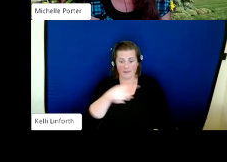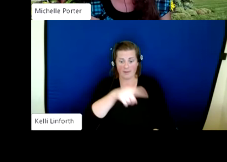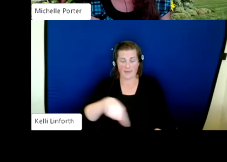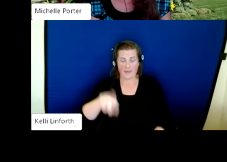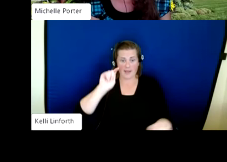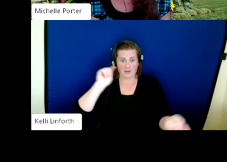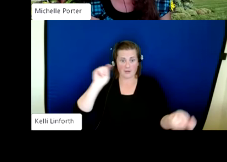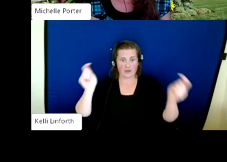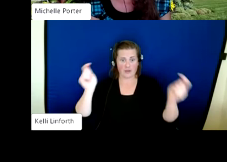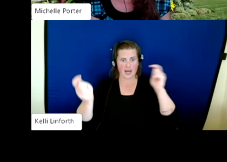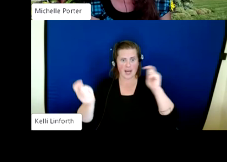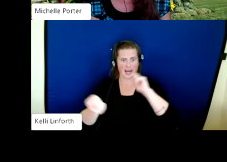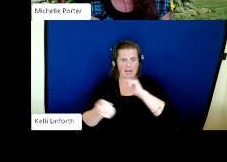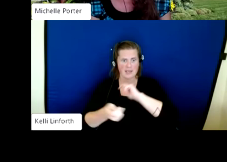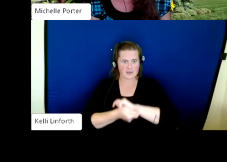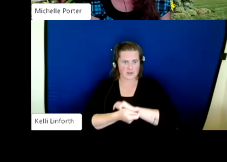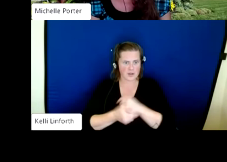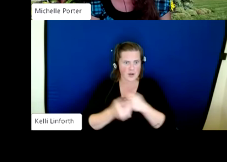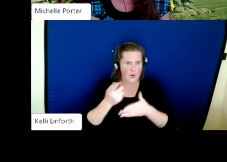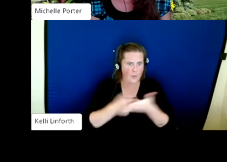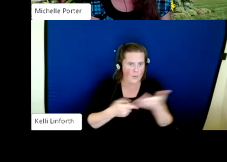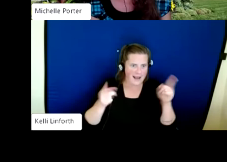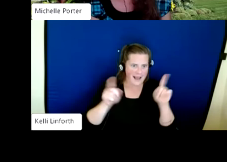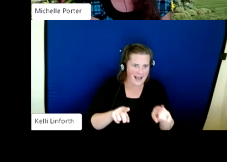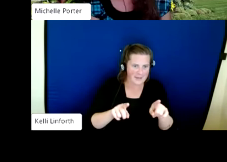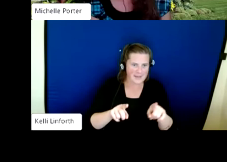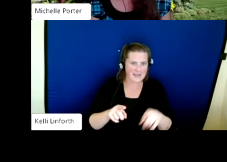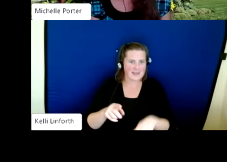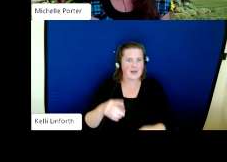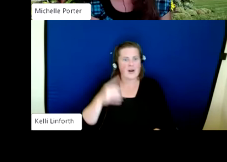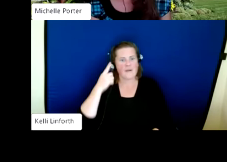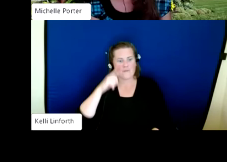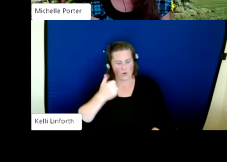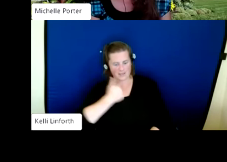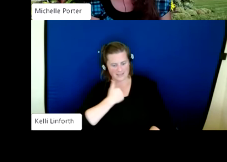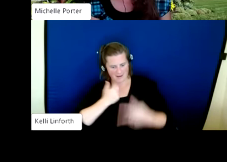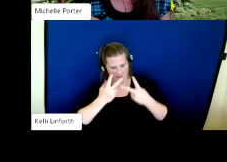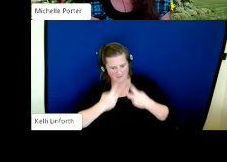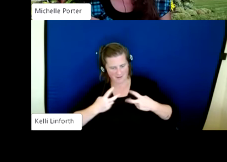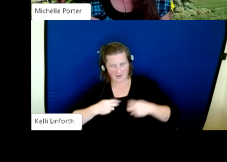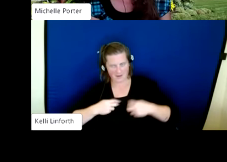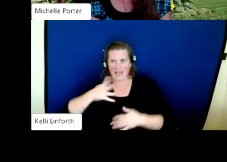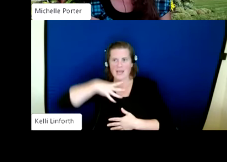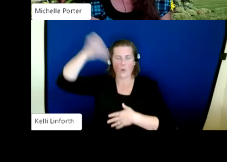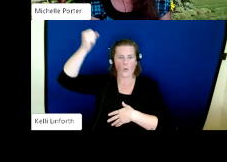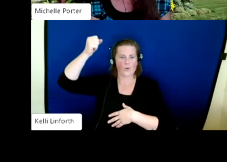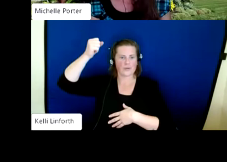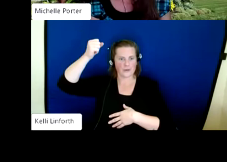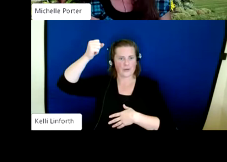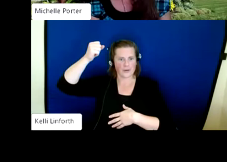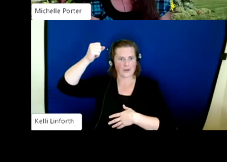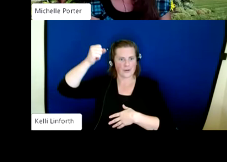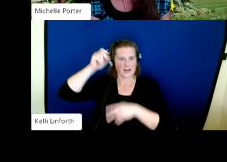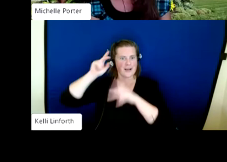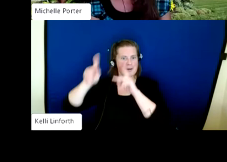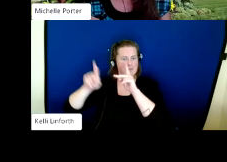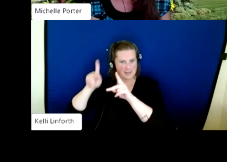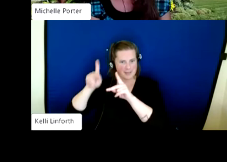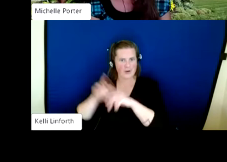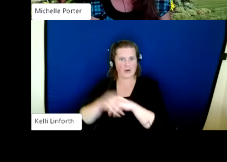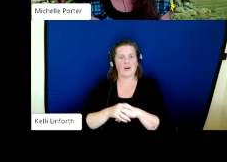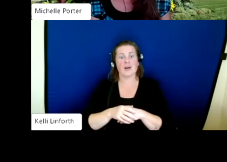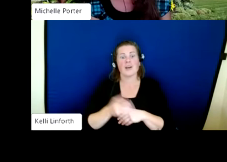of aging and the perceptions of other older adults. And these were some of the targets of the program, some of the things, the skills that were